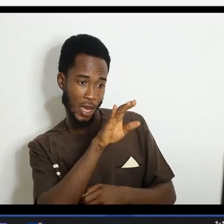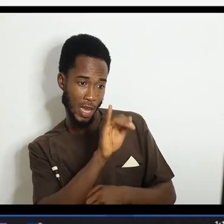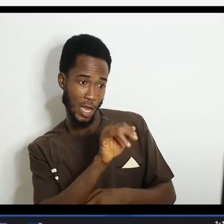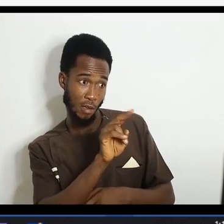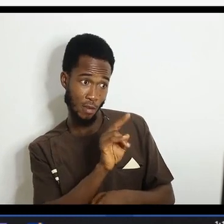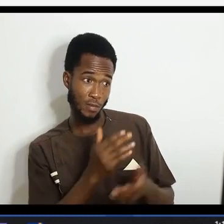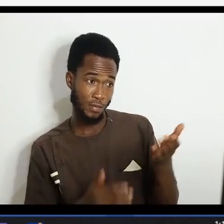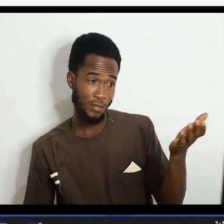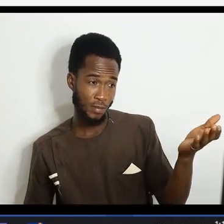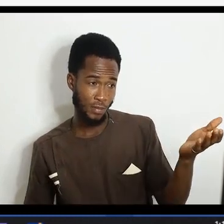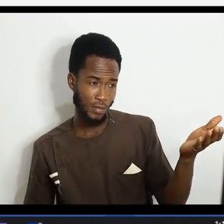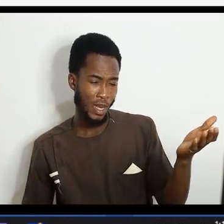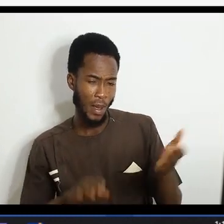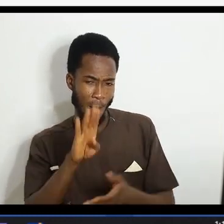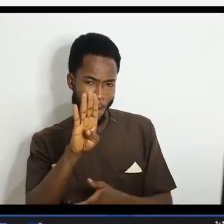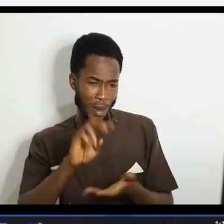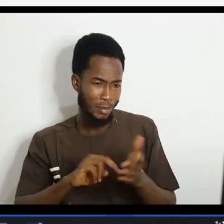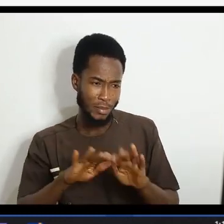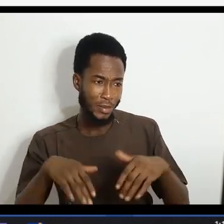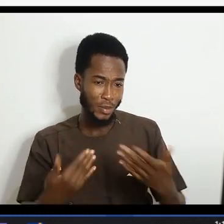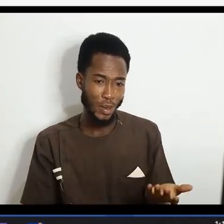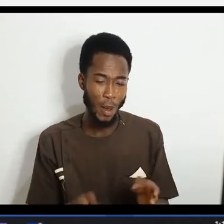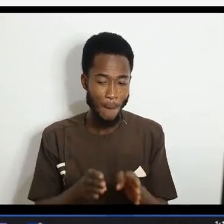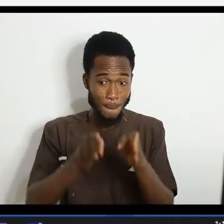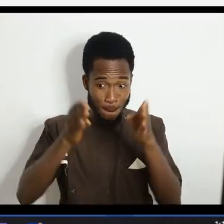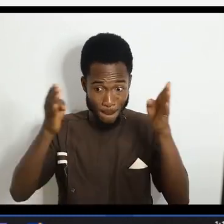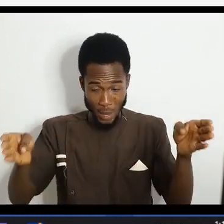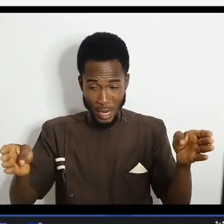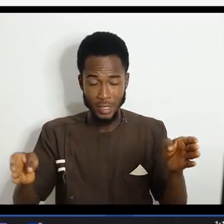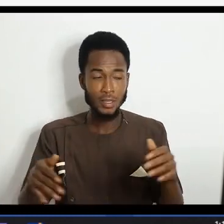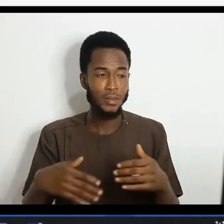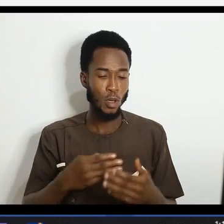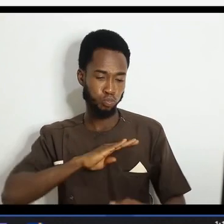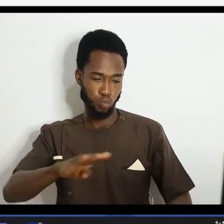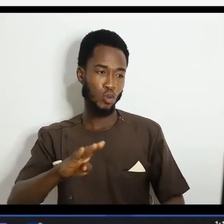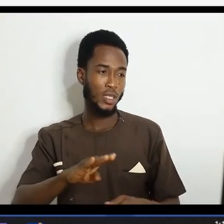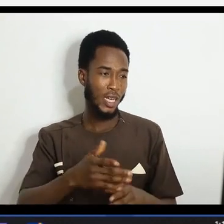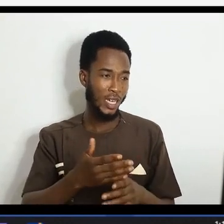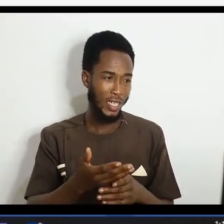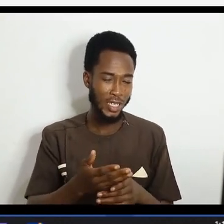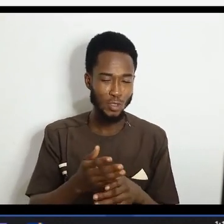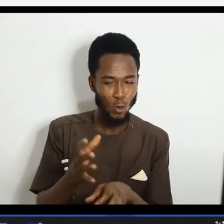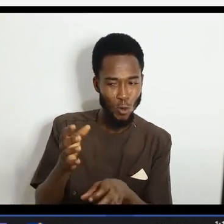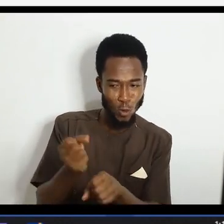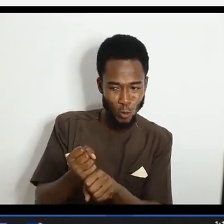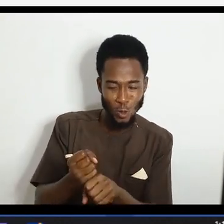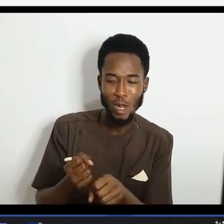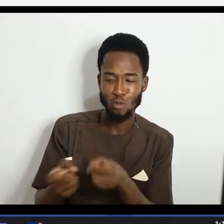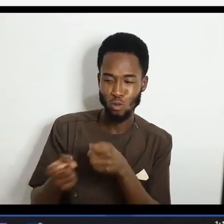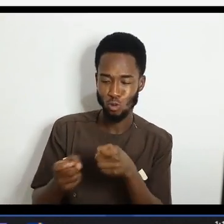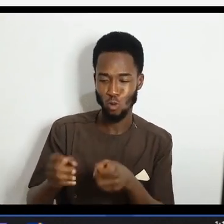and U. The B stands for bold, and the shortcut is Control B, and the